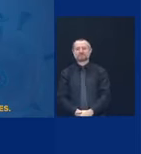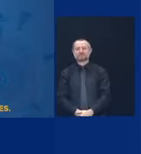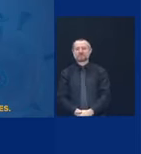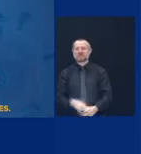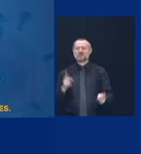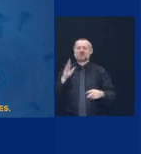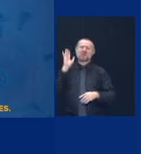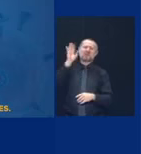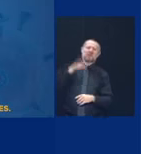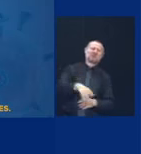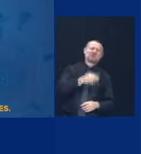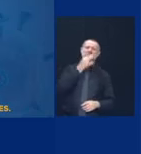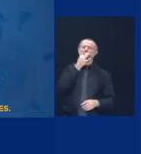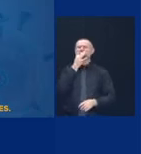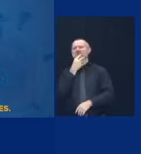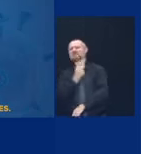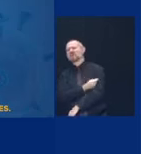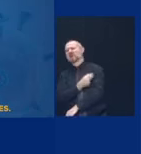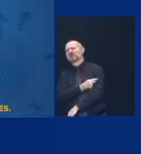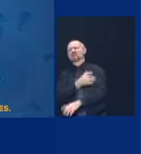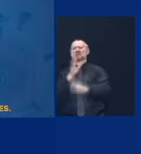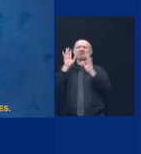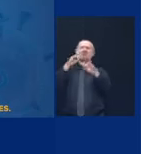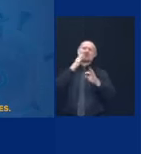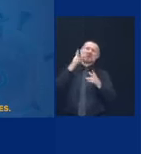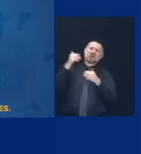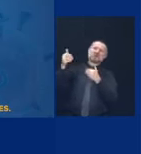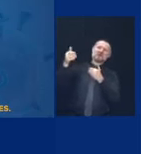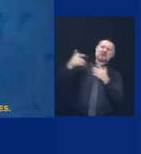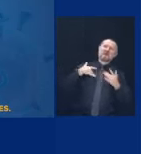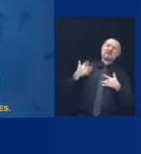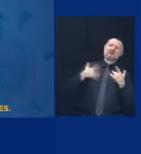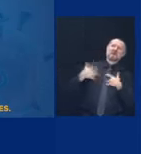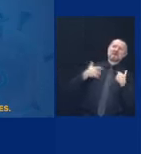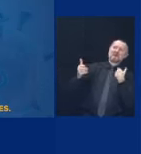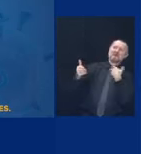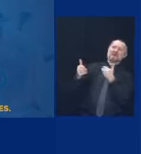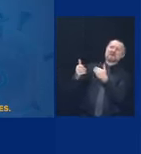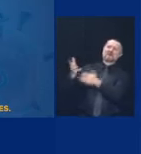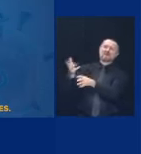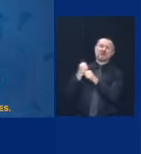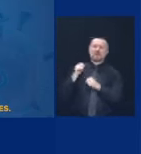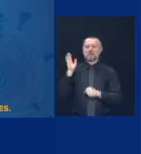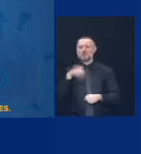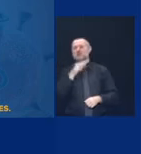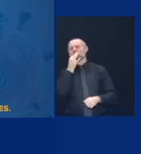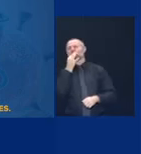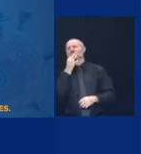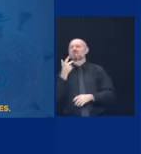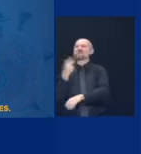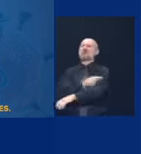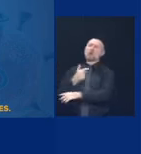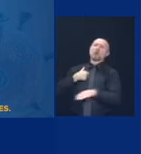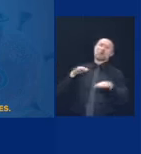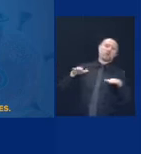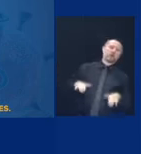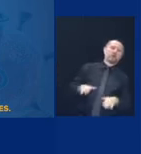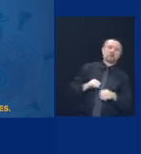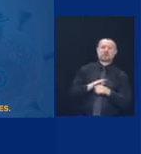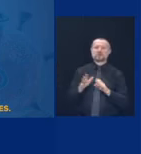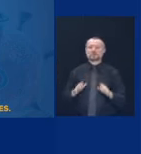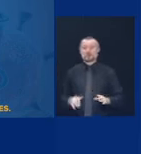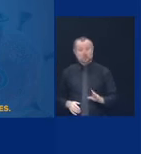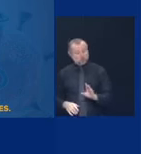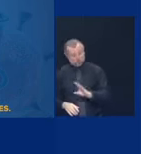worry, there's a vaccine. I understand there's going to be a vaccine. What difference does it make? The vaccine's coming. The vaccine